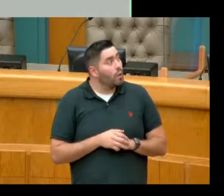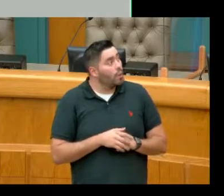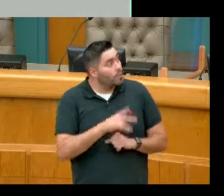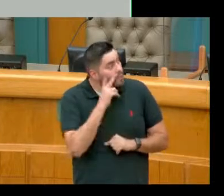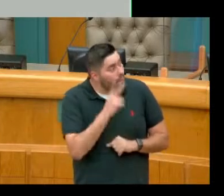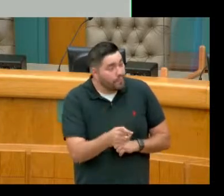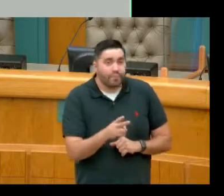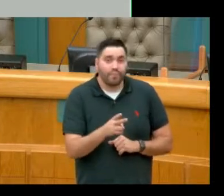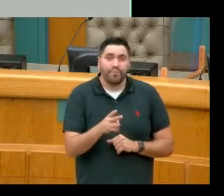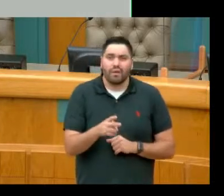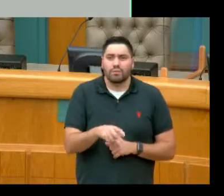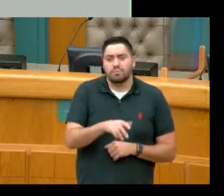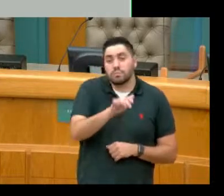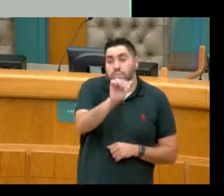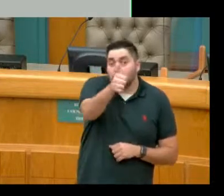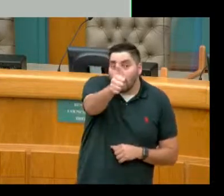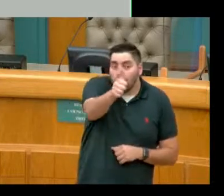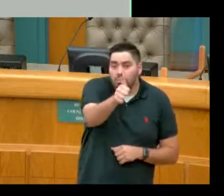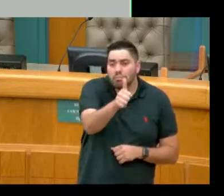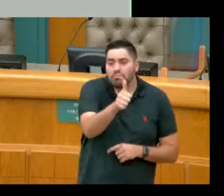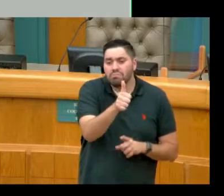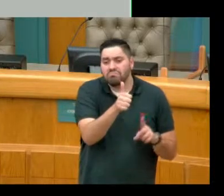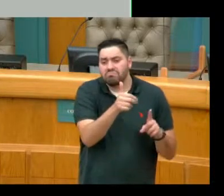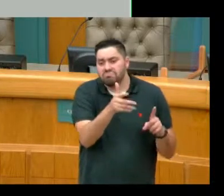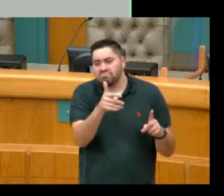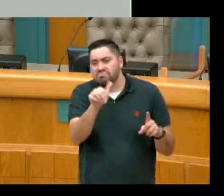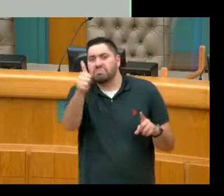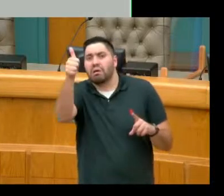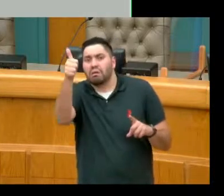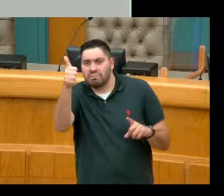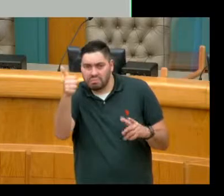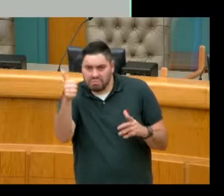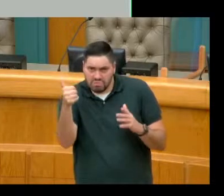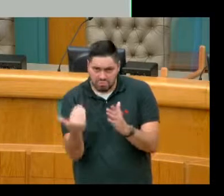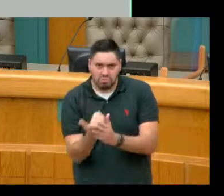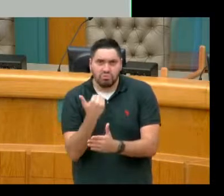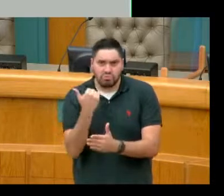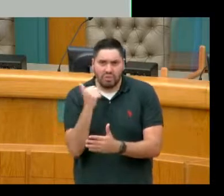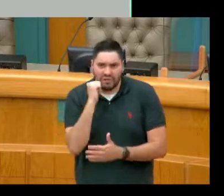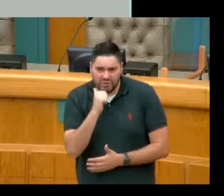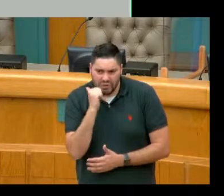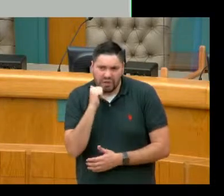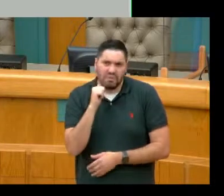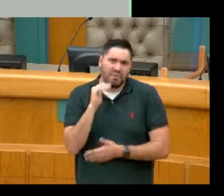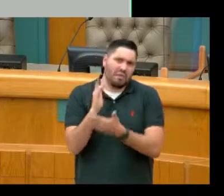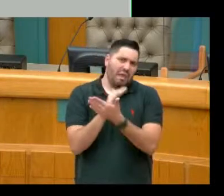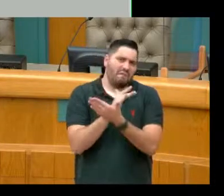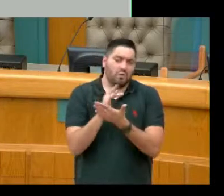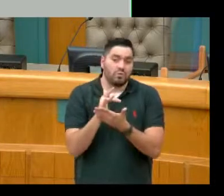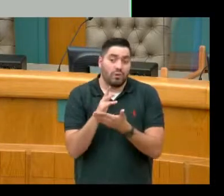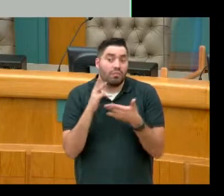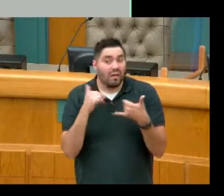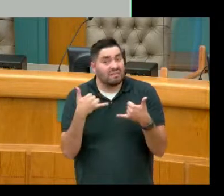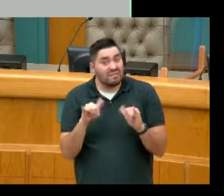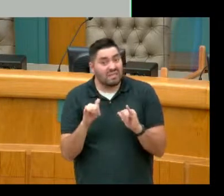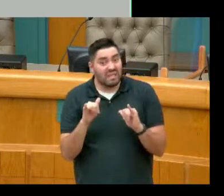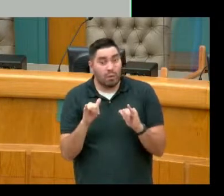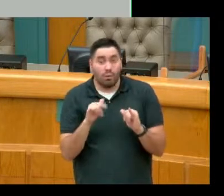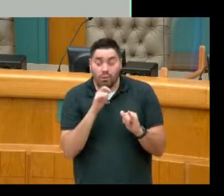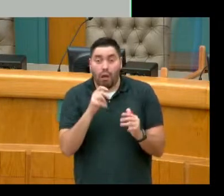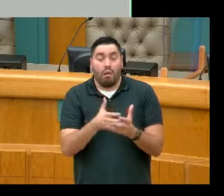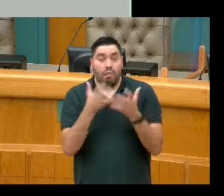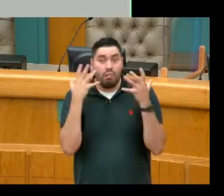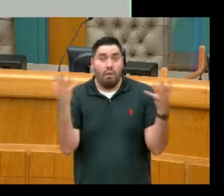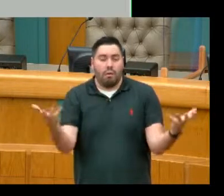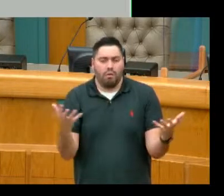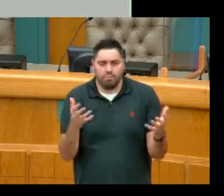week. And so I don't see any reason for alarm here yet. Basically, you don't see too much of a pattern here because it's just